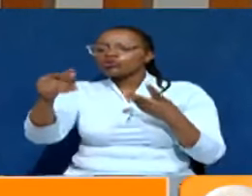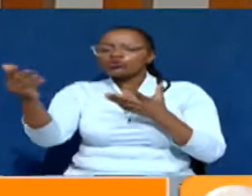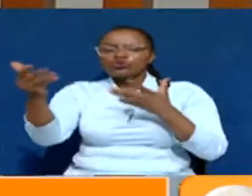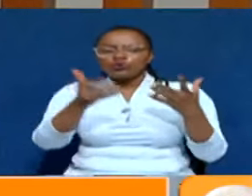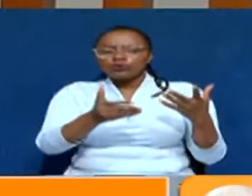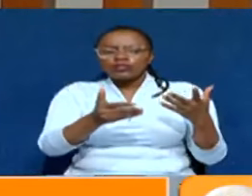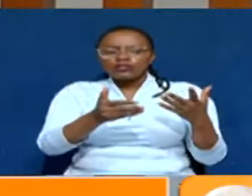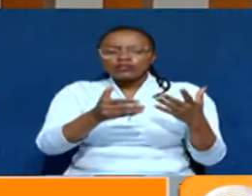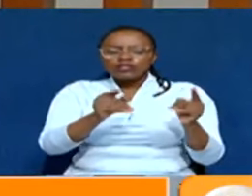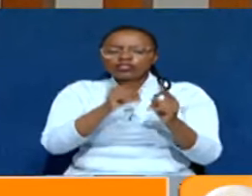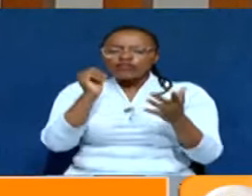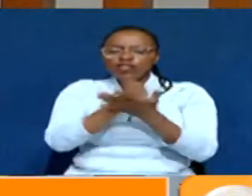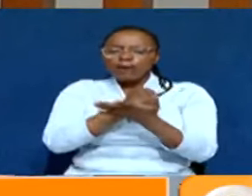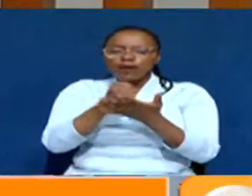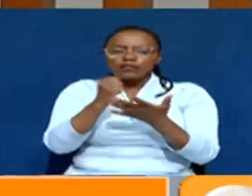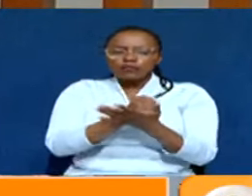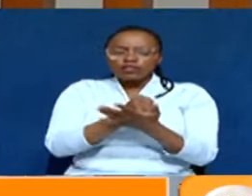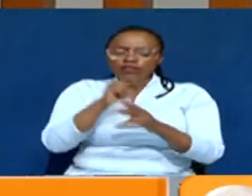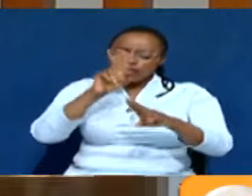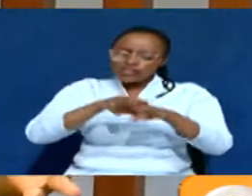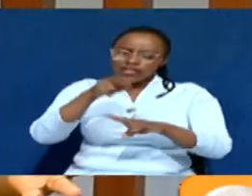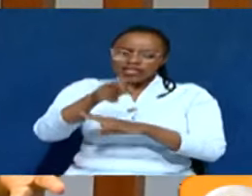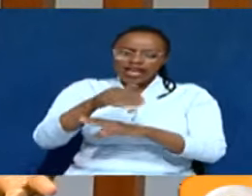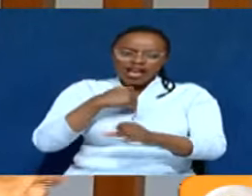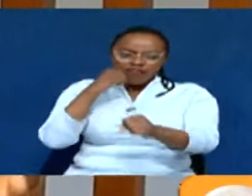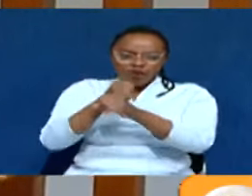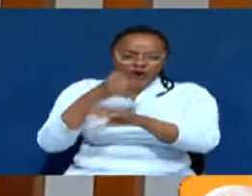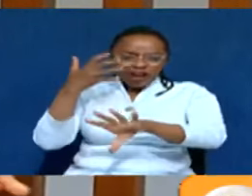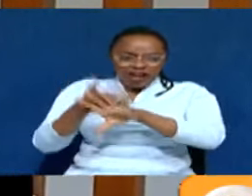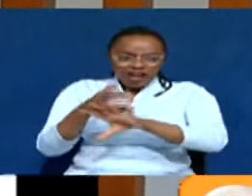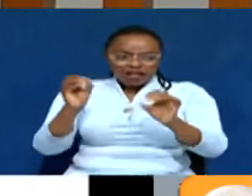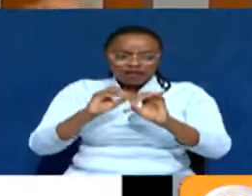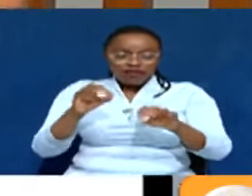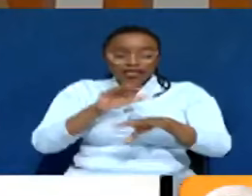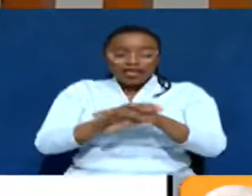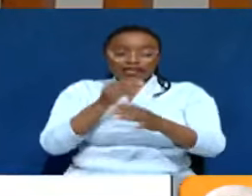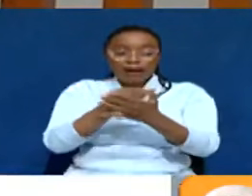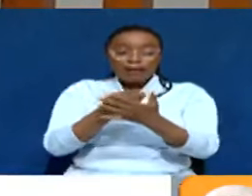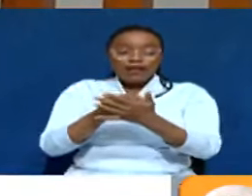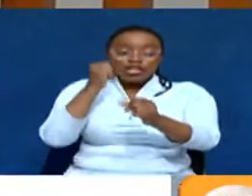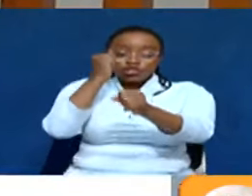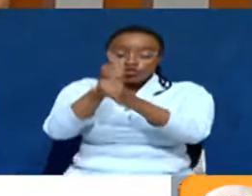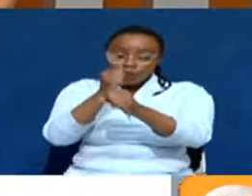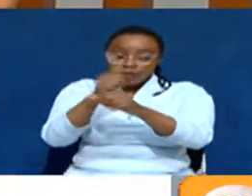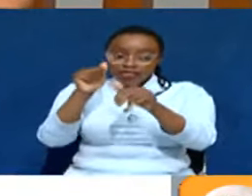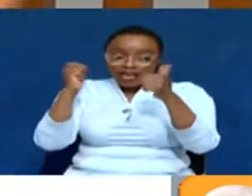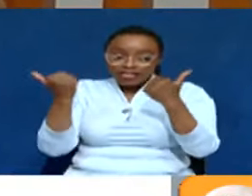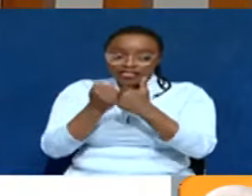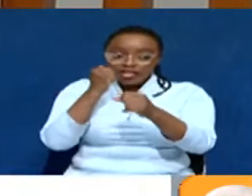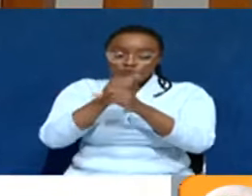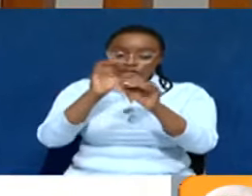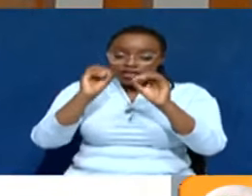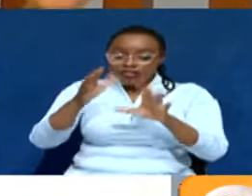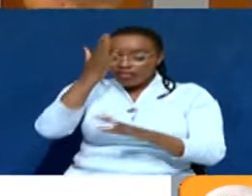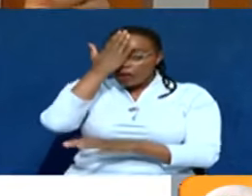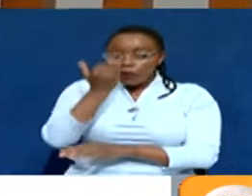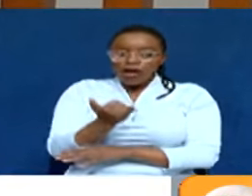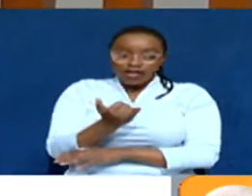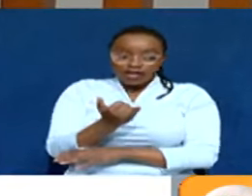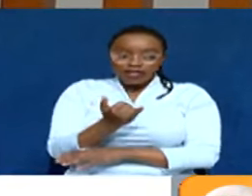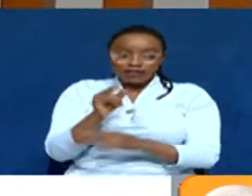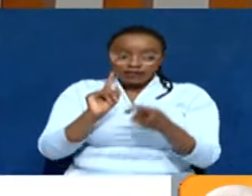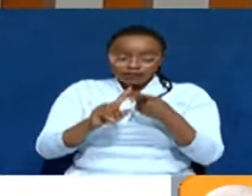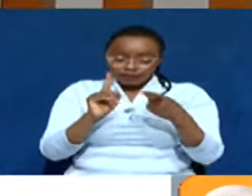ukalete, passport. Passport, yeah. They're seated there, hakuna kazi ngumu, and they get that money. Hakuna job there, there's nothing they're doing. Because,